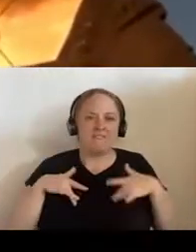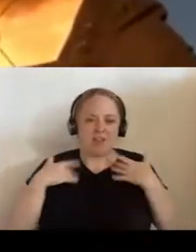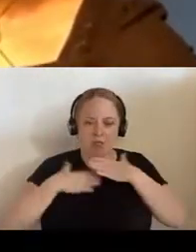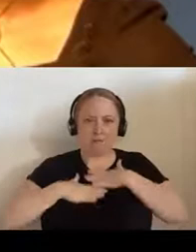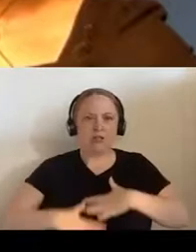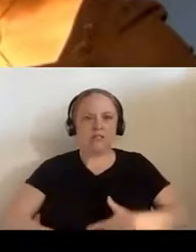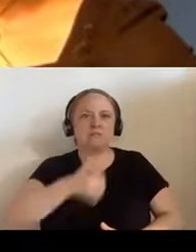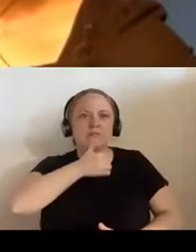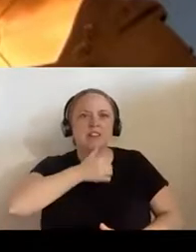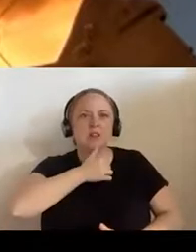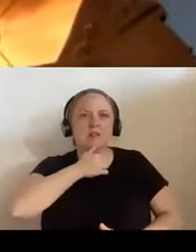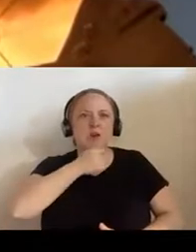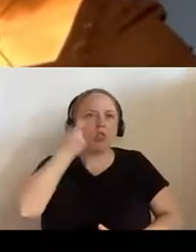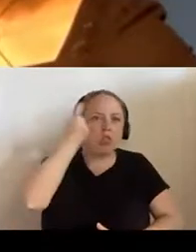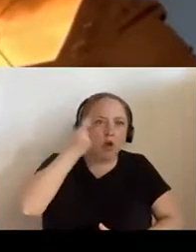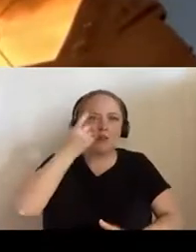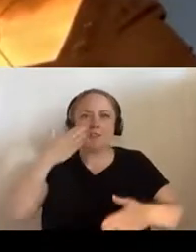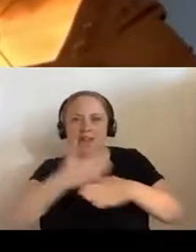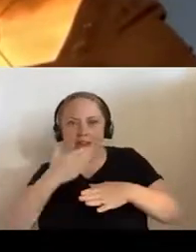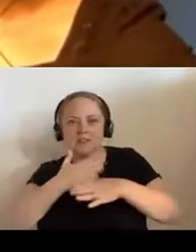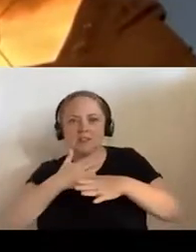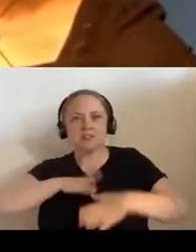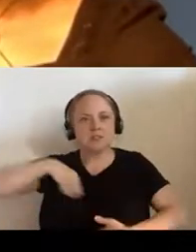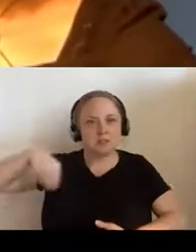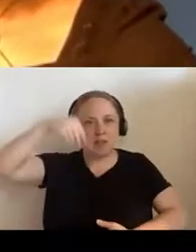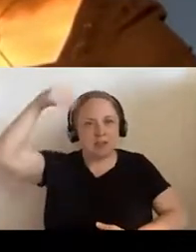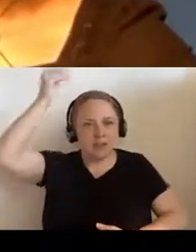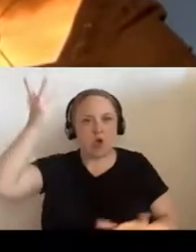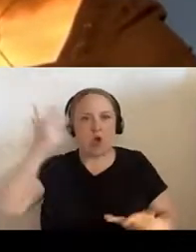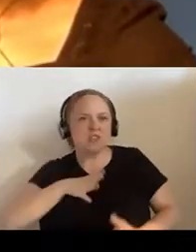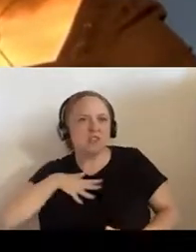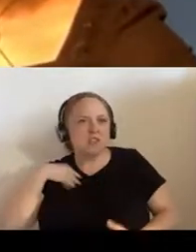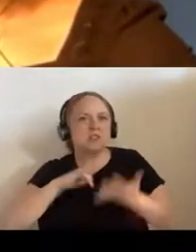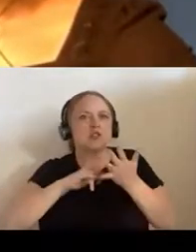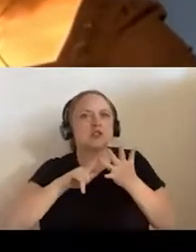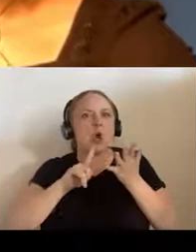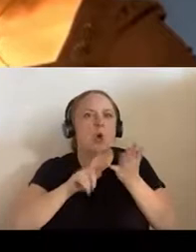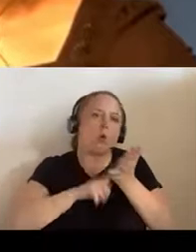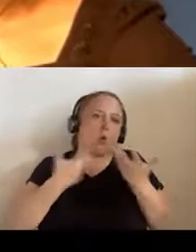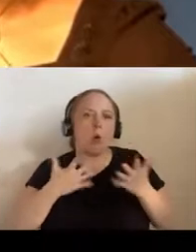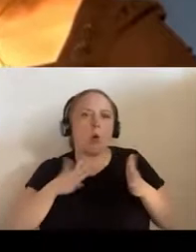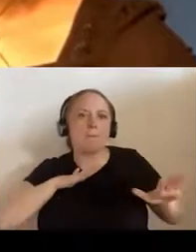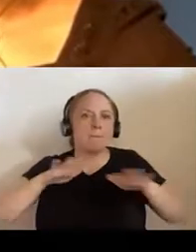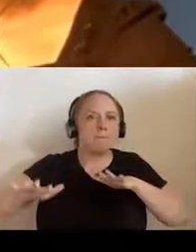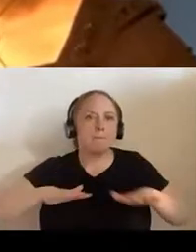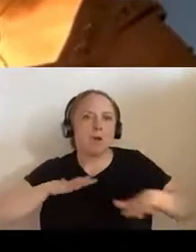and action, and spirit, or soul, or emotion, however you want to describe it.